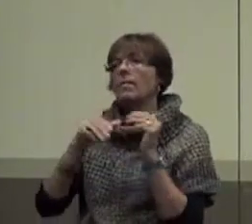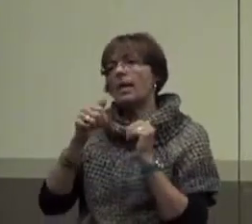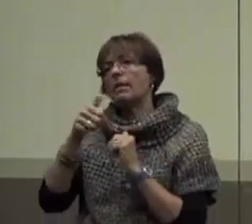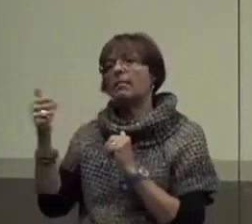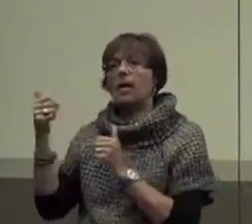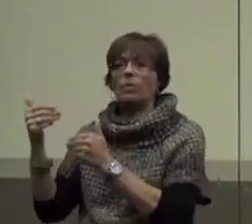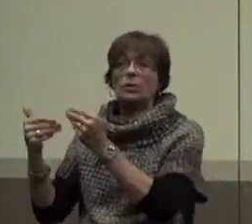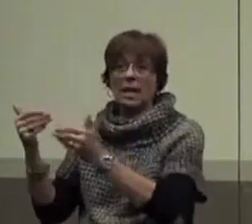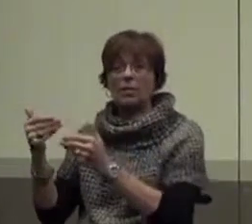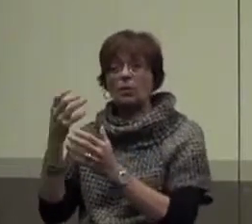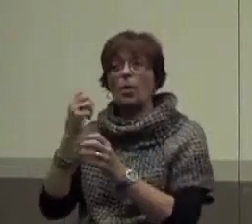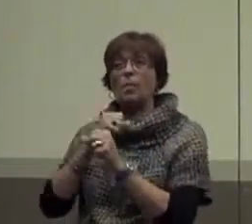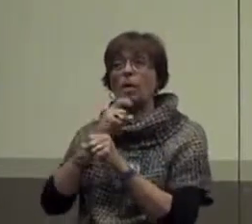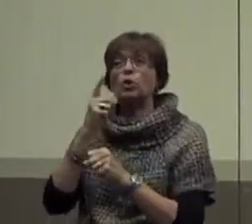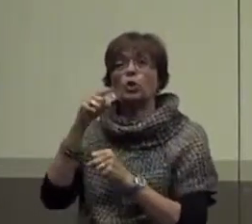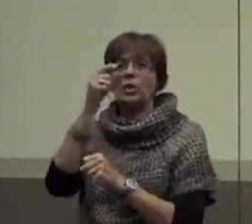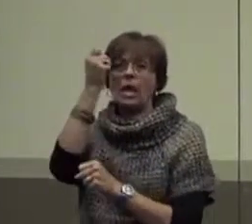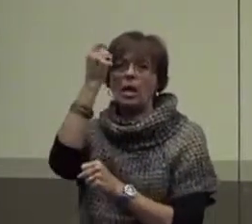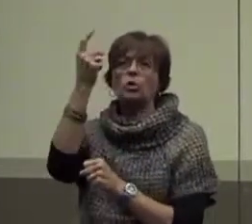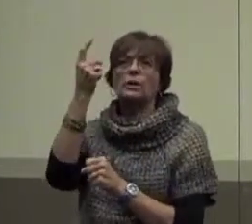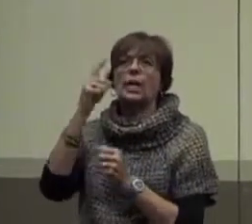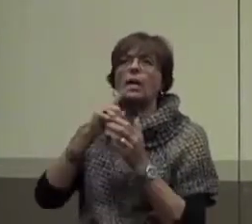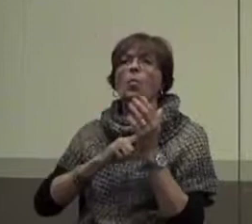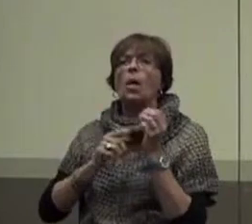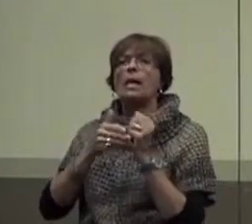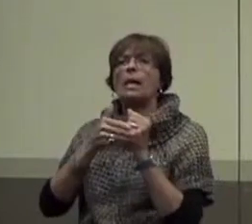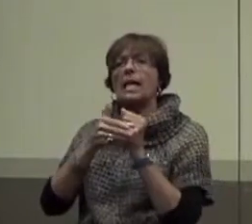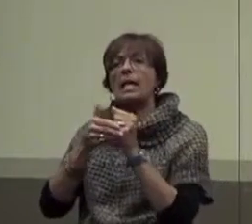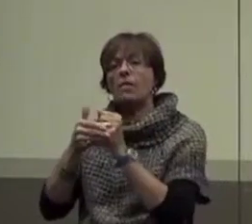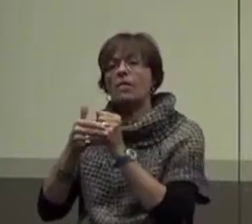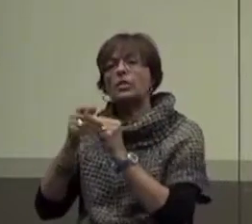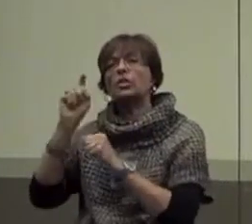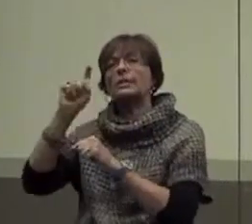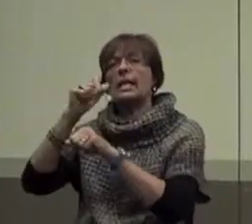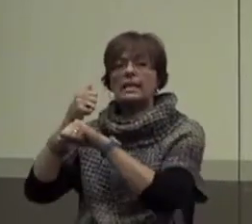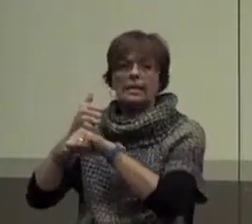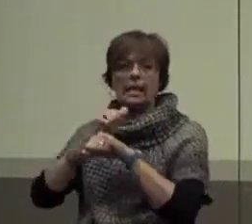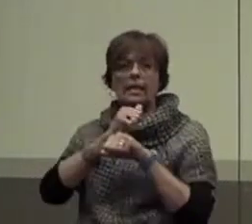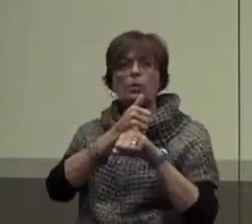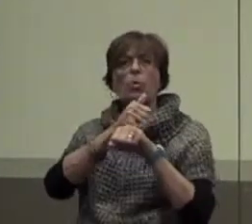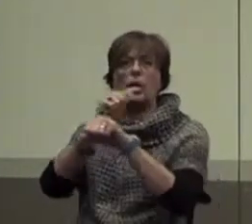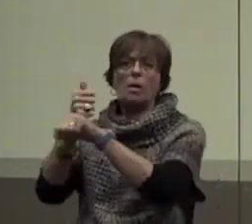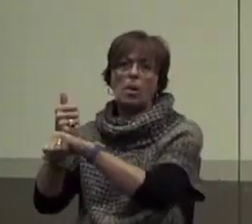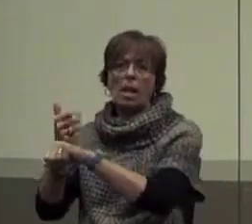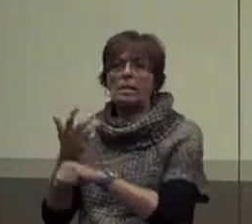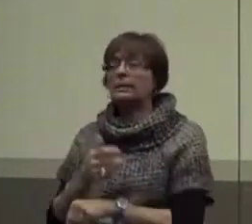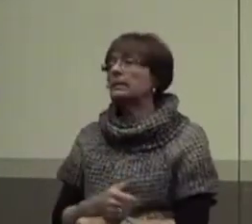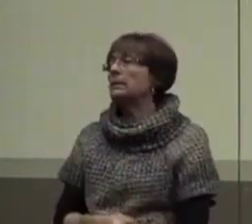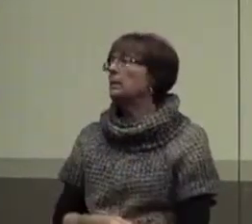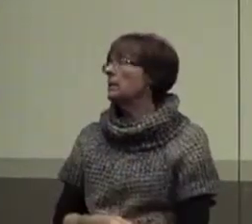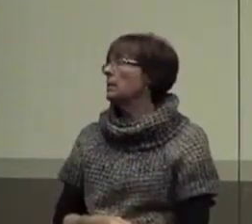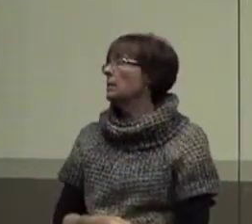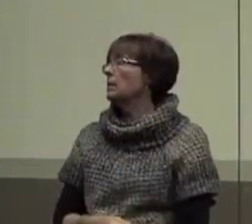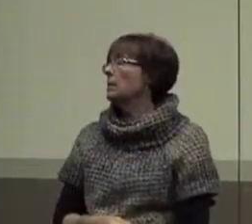other steps, because we want to make sure they understand what interventions they need to put into place.